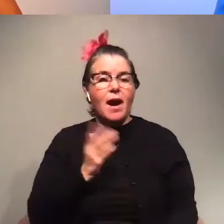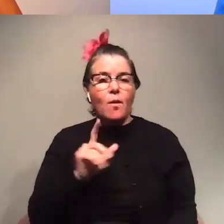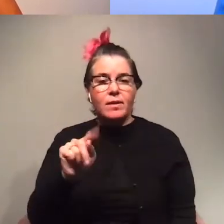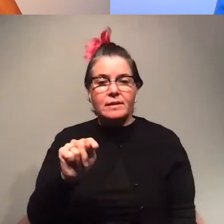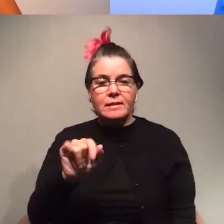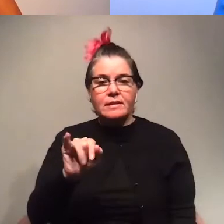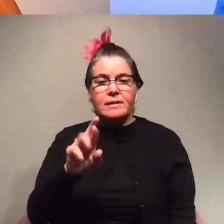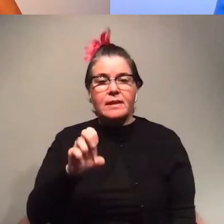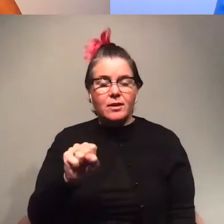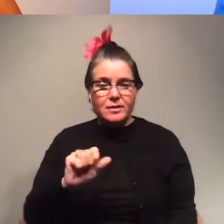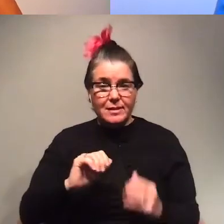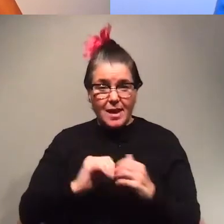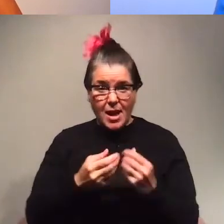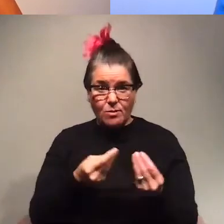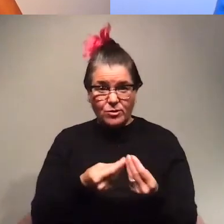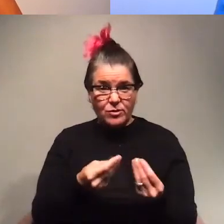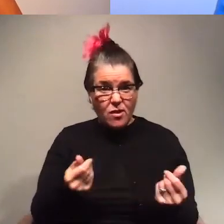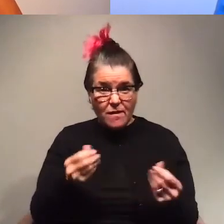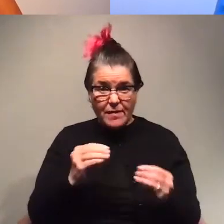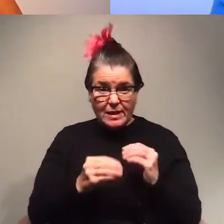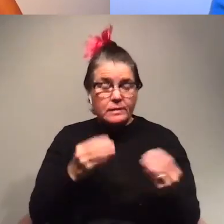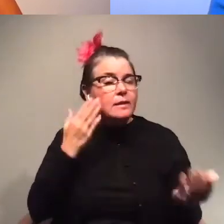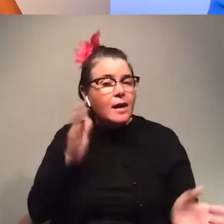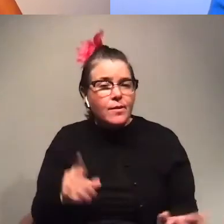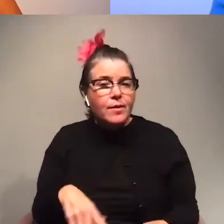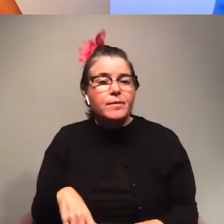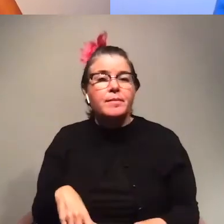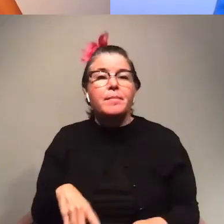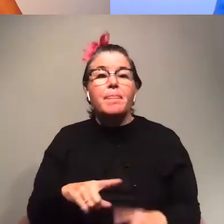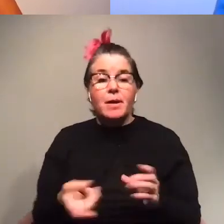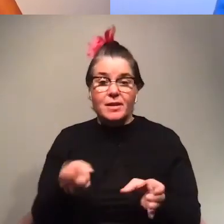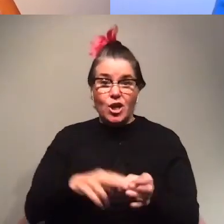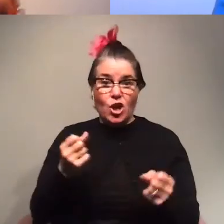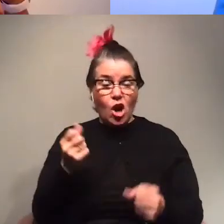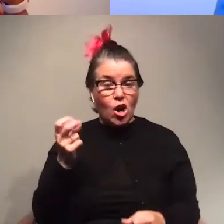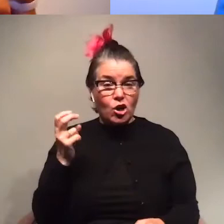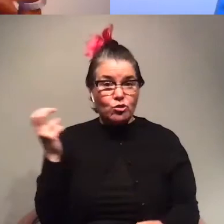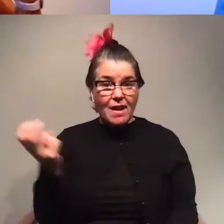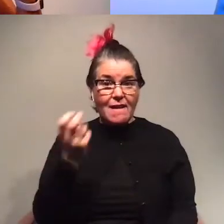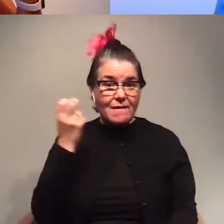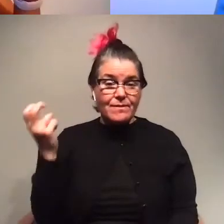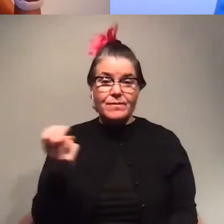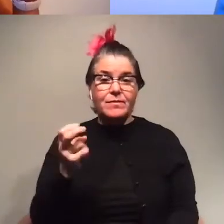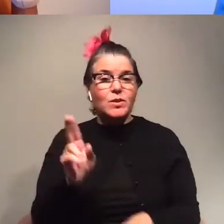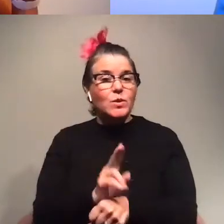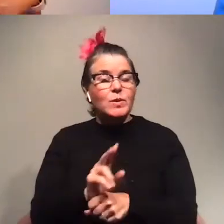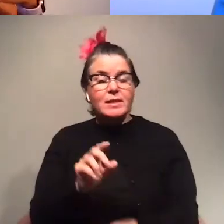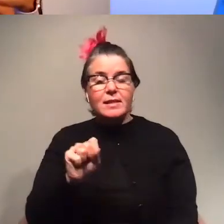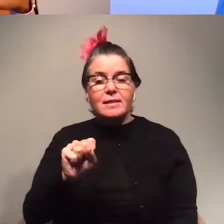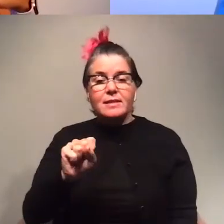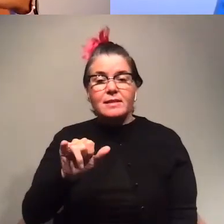idea how we're going to solve. But whenever we get in our cars and we start driving, we are using synthetic tires,